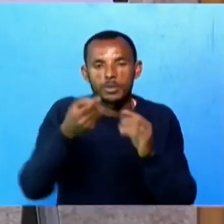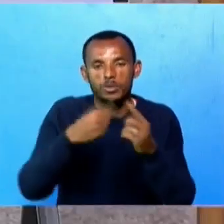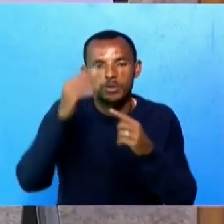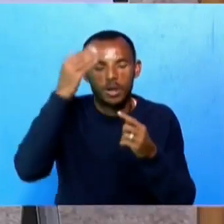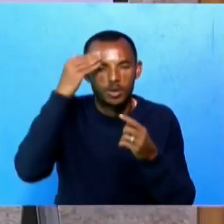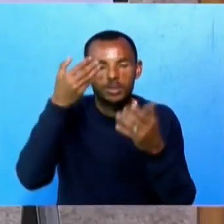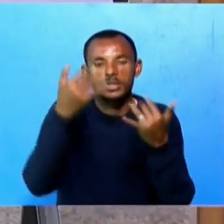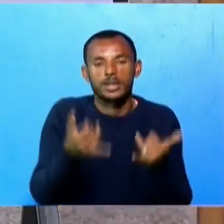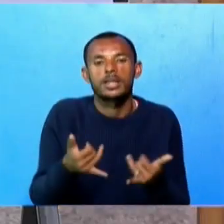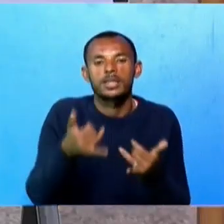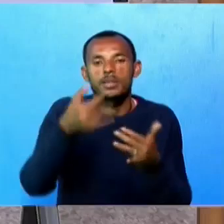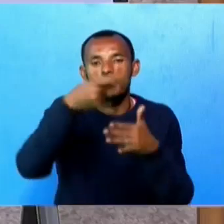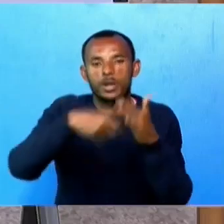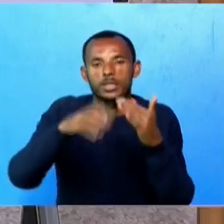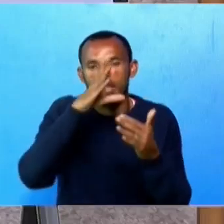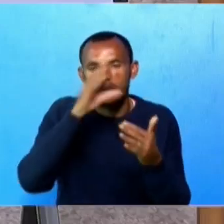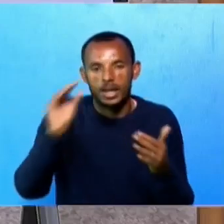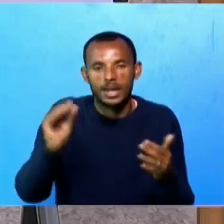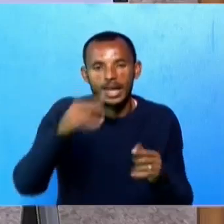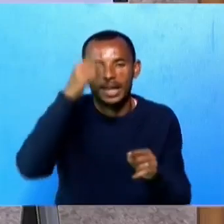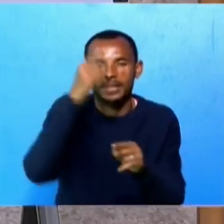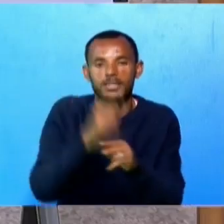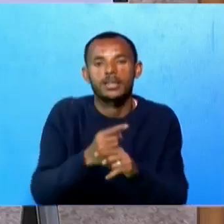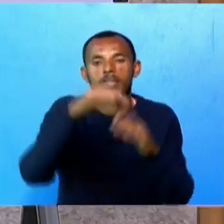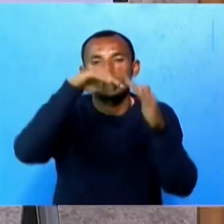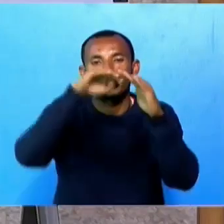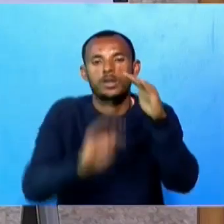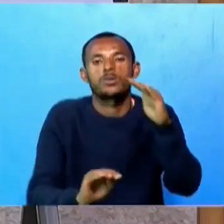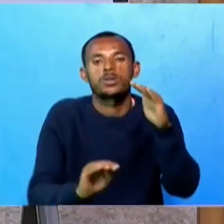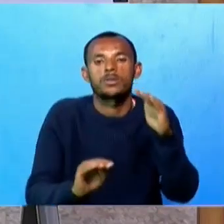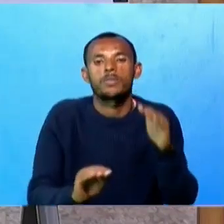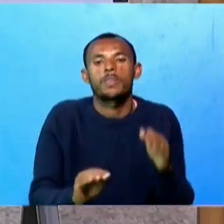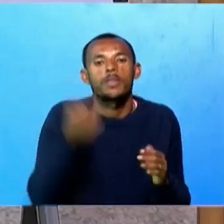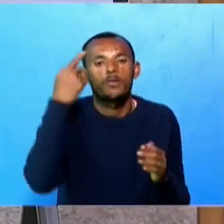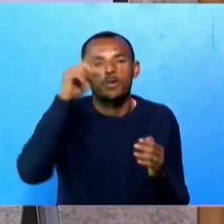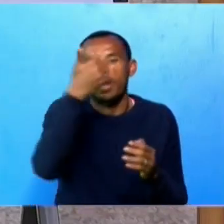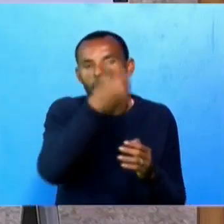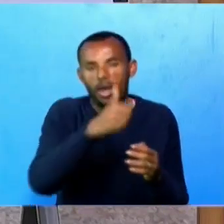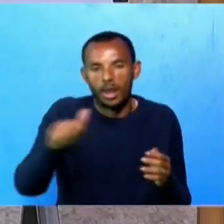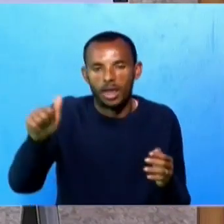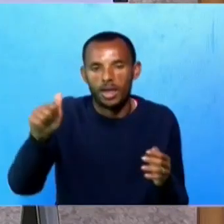current price and exact discount for any